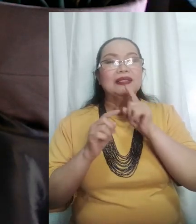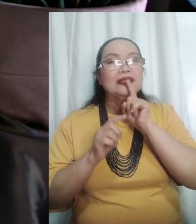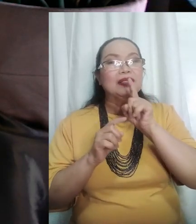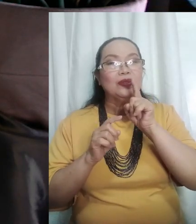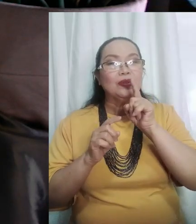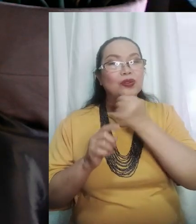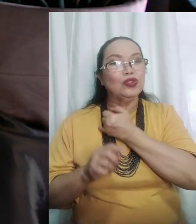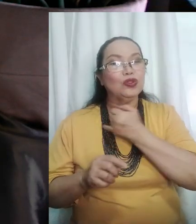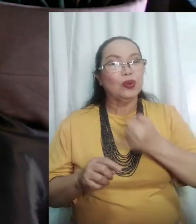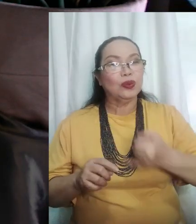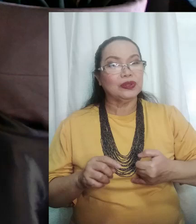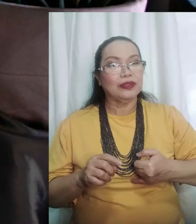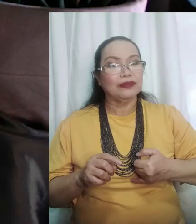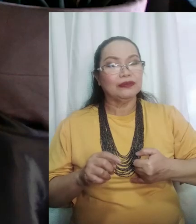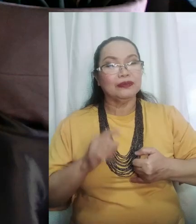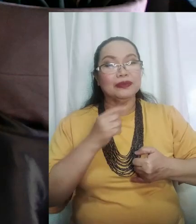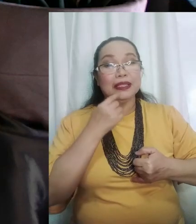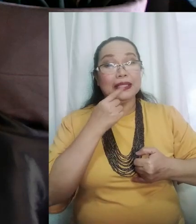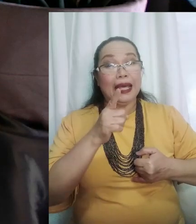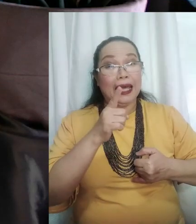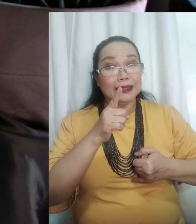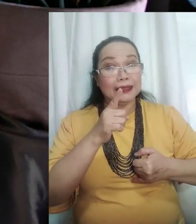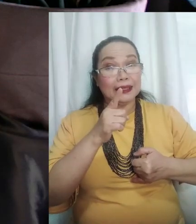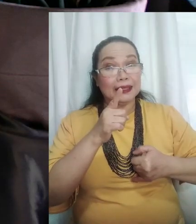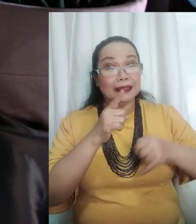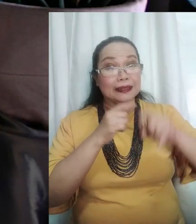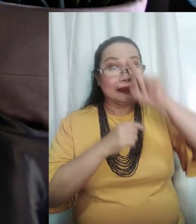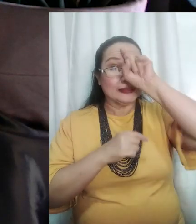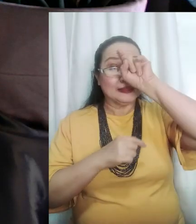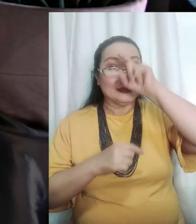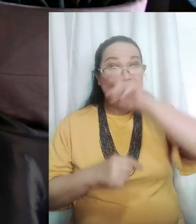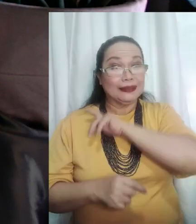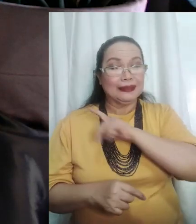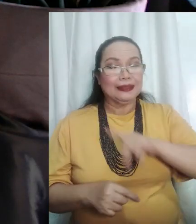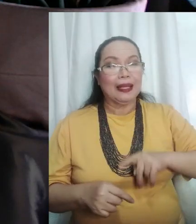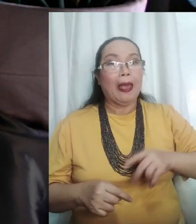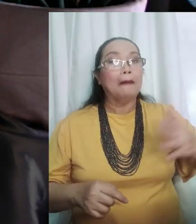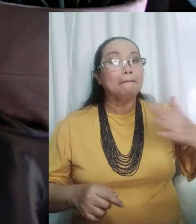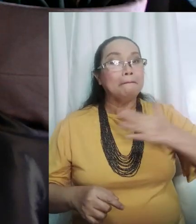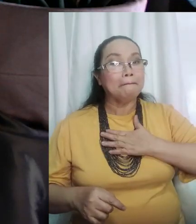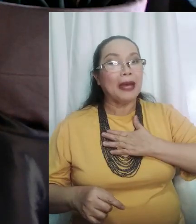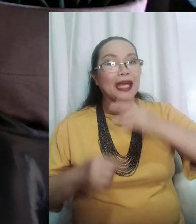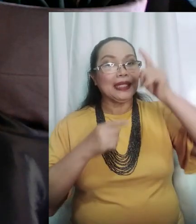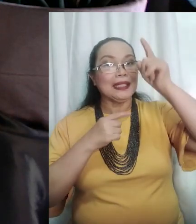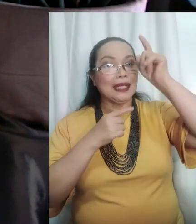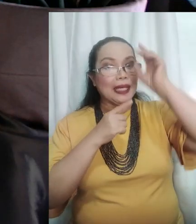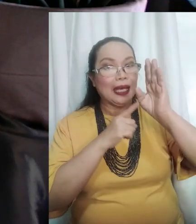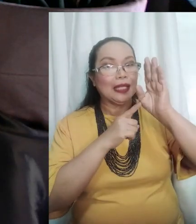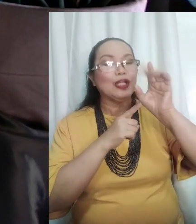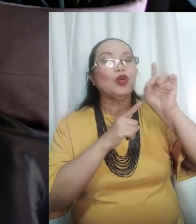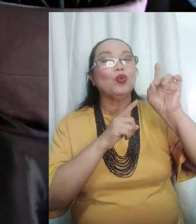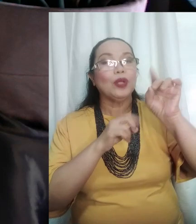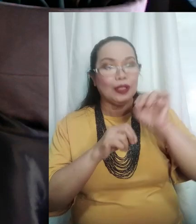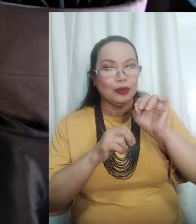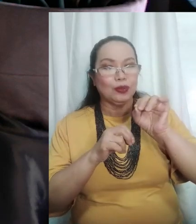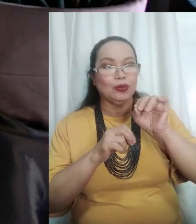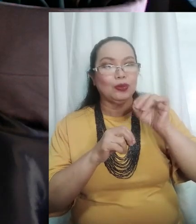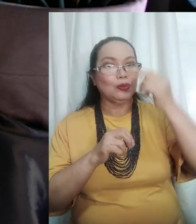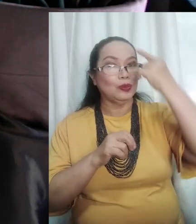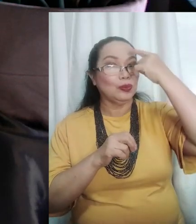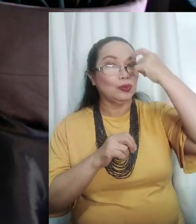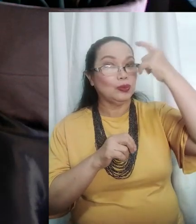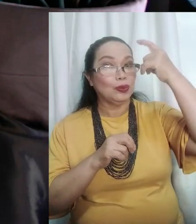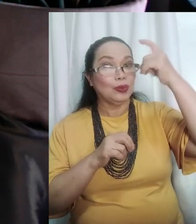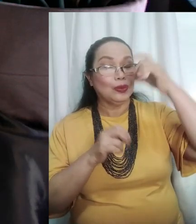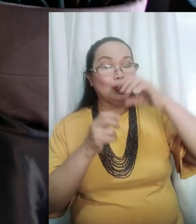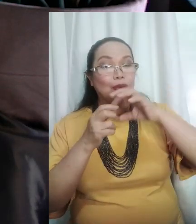Okay? Joseph's answer to Pharaoh. Look at his heart. God will do it. Not